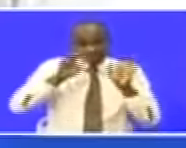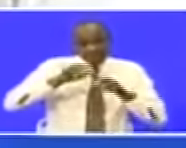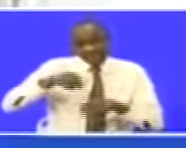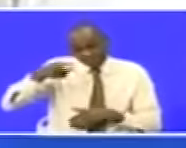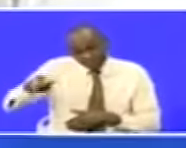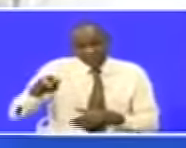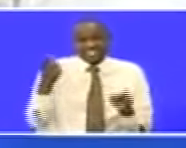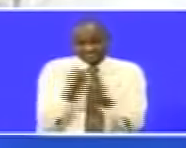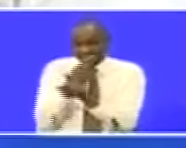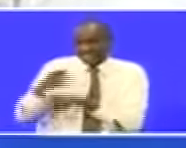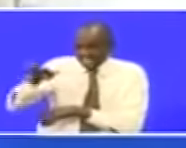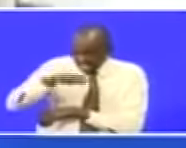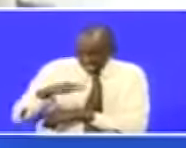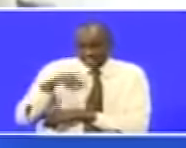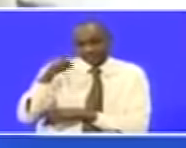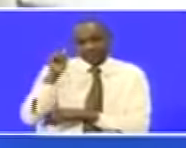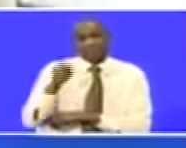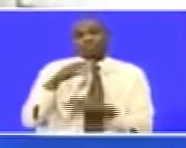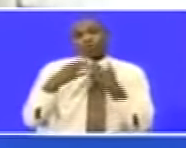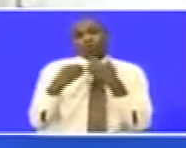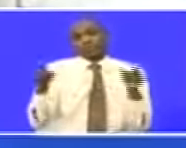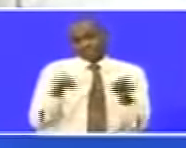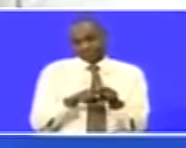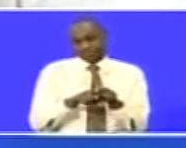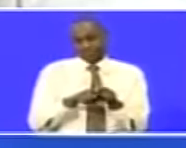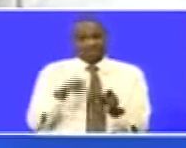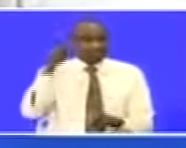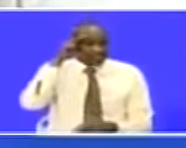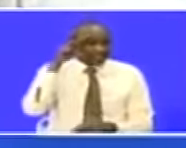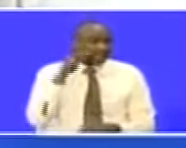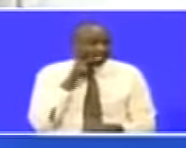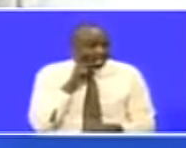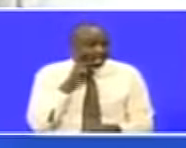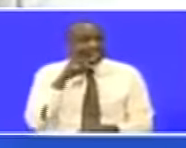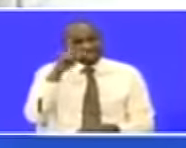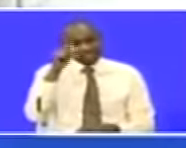in many areas in the region. Philip Keitany, KTN News.